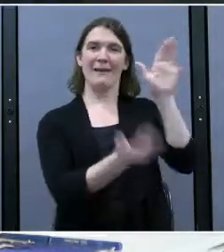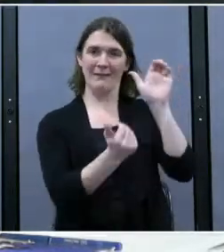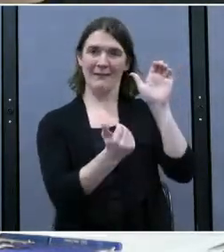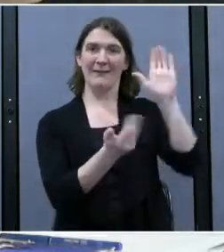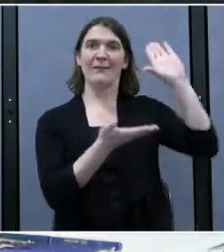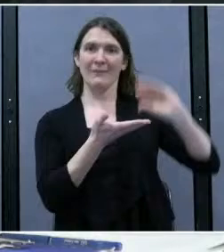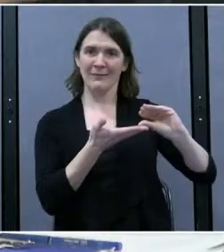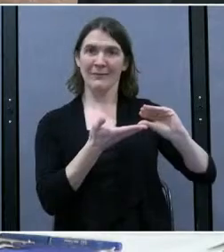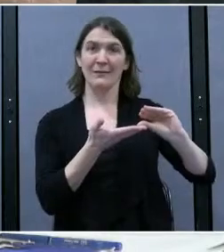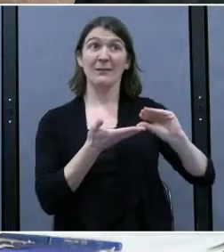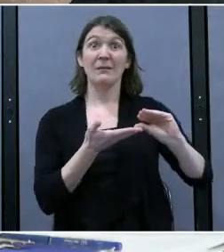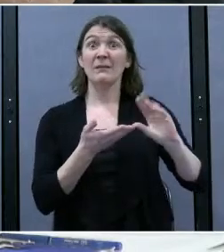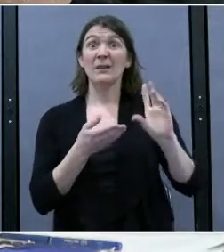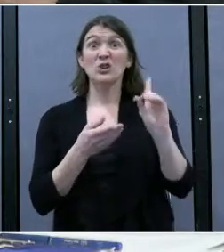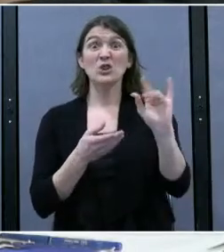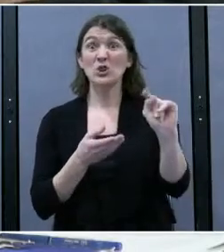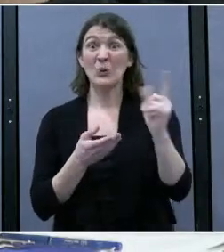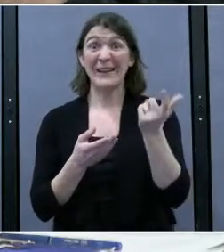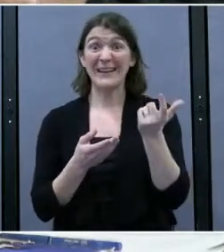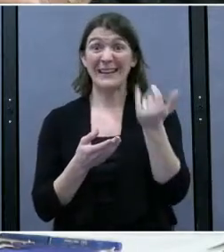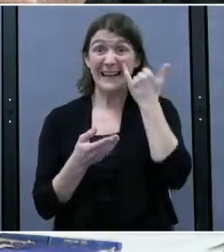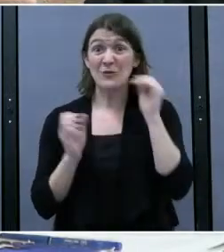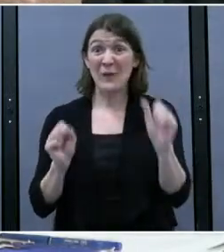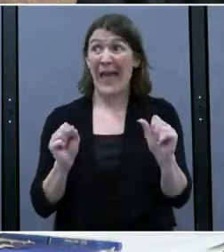so in our select board